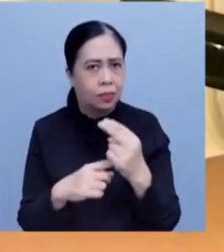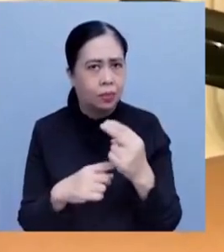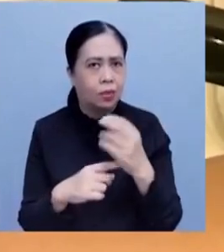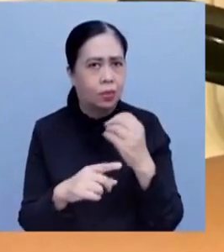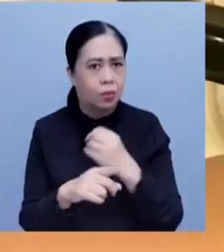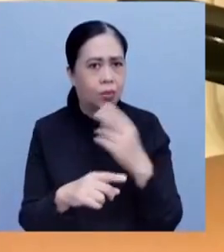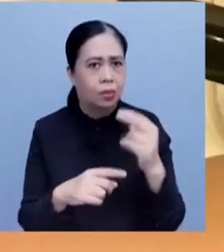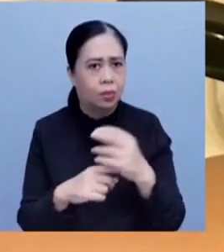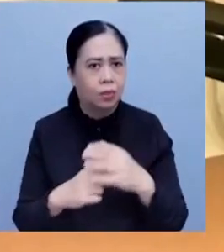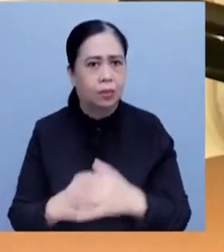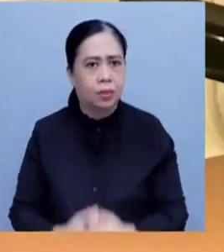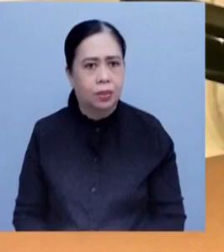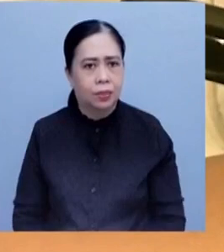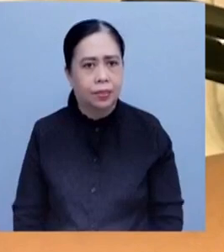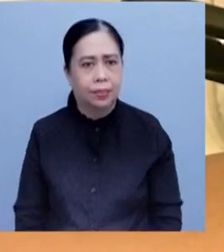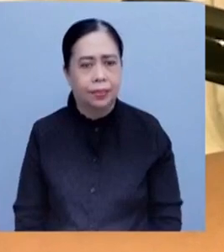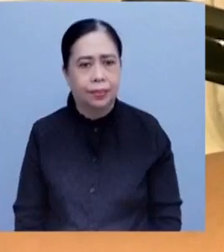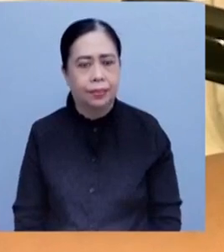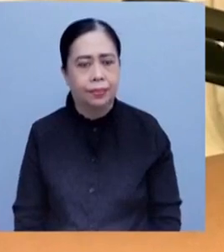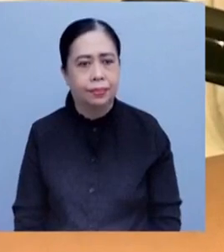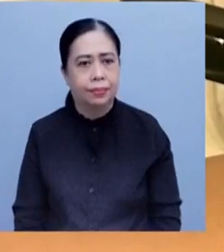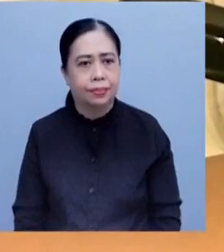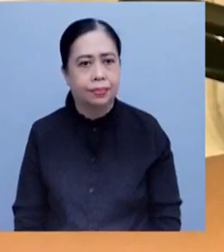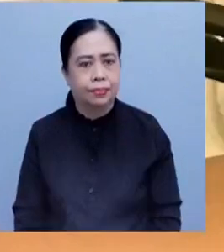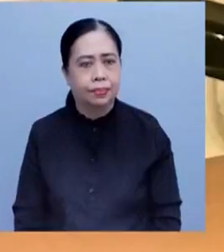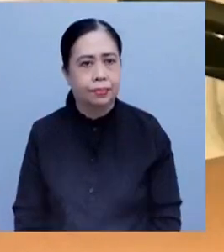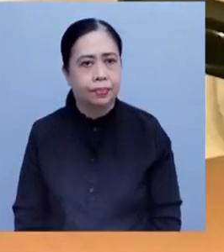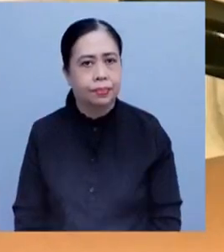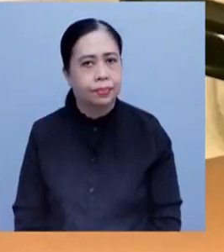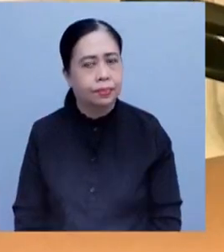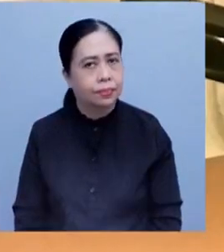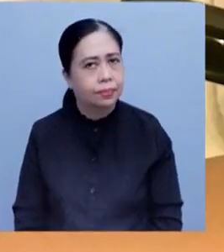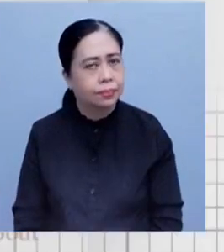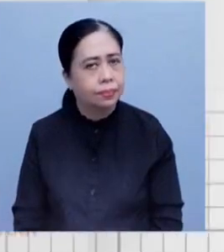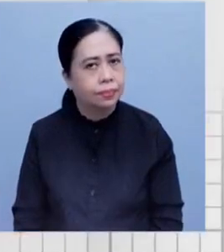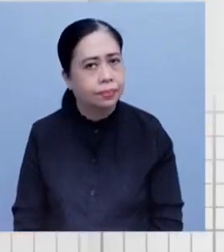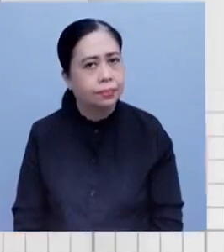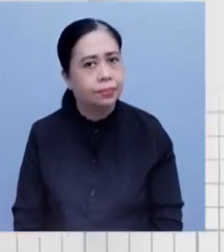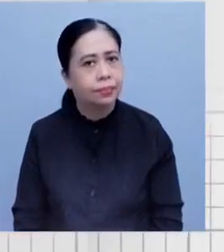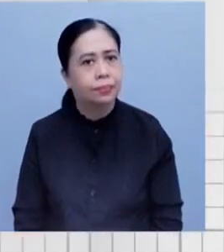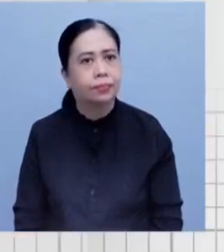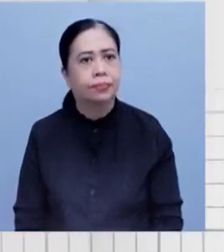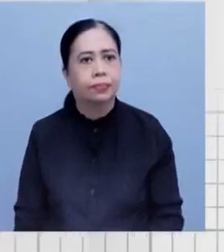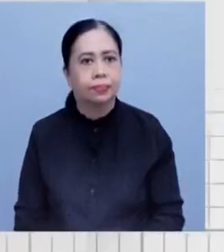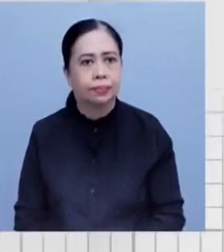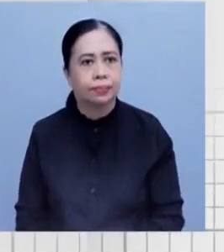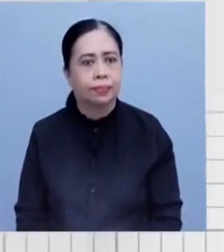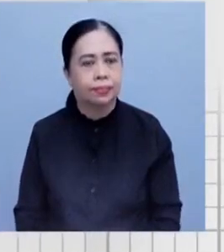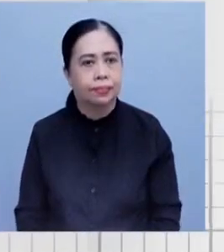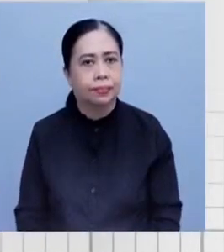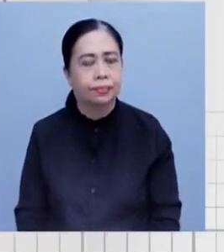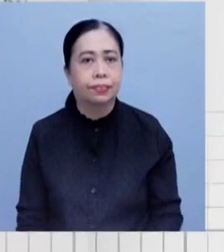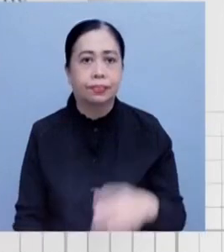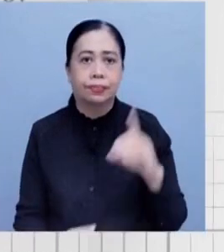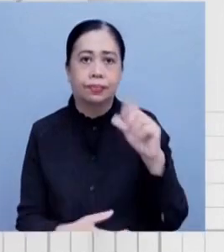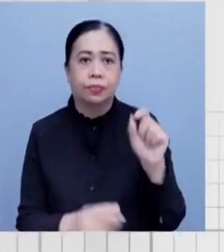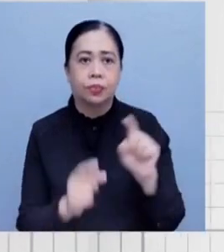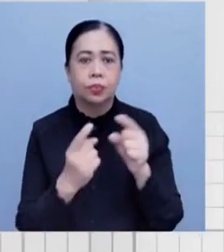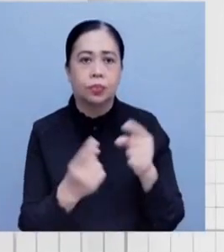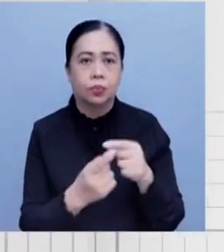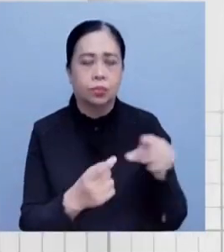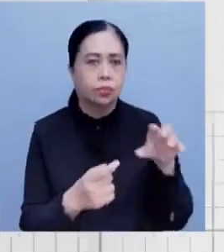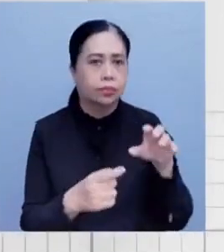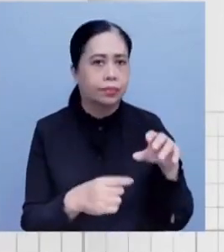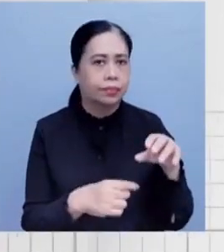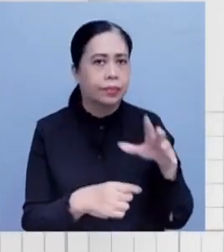Di pa natin alam kung ilang iha-harvest, but nagsasabi silang may shortage. Meanwhile, Agriculture Group Sinag formally wrote